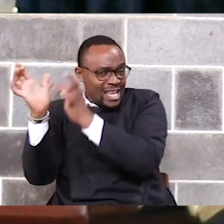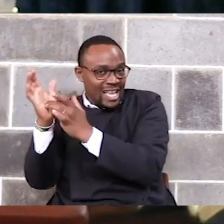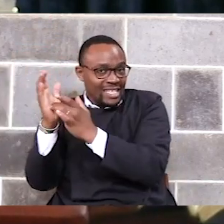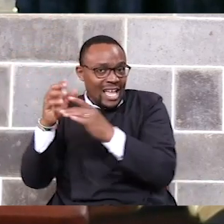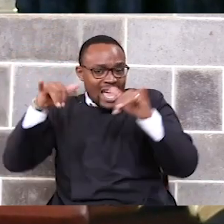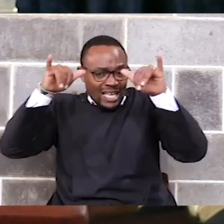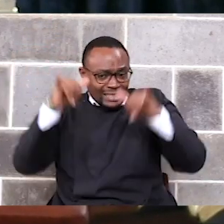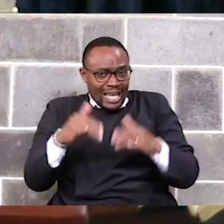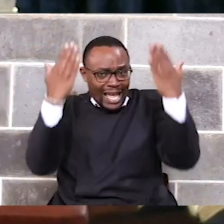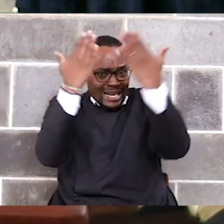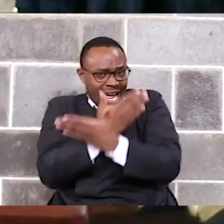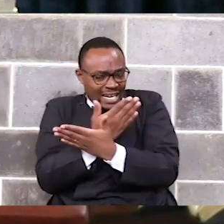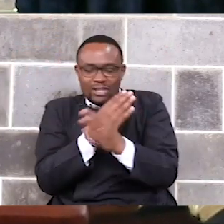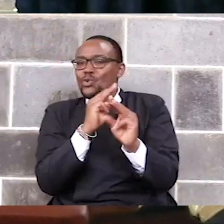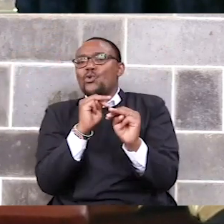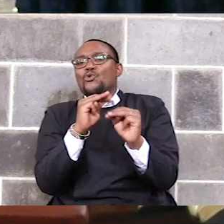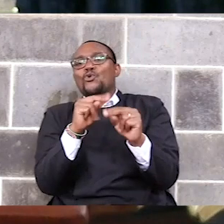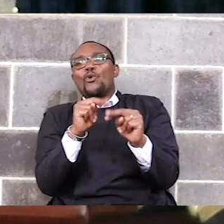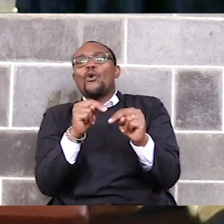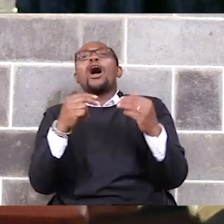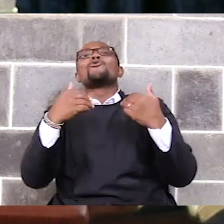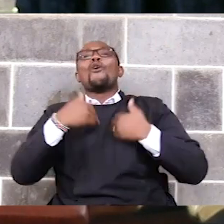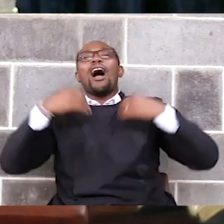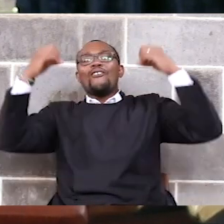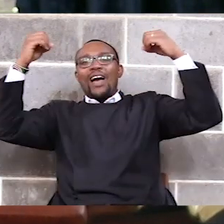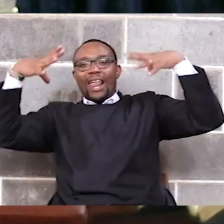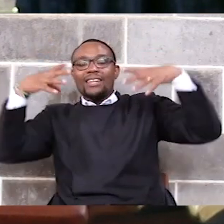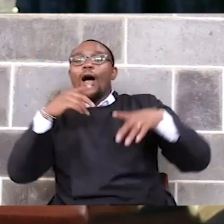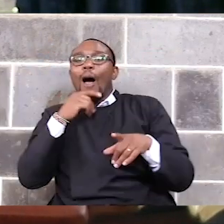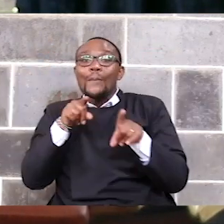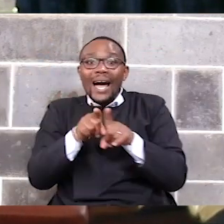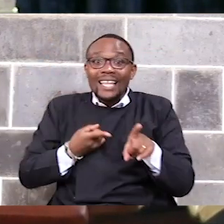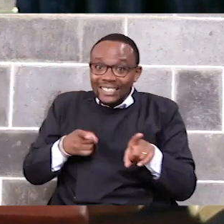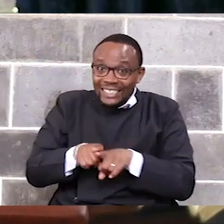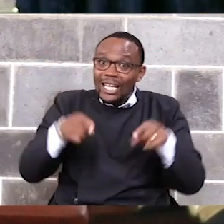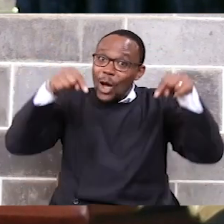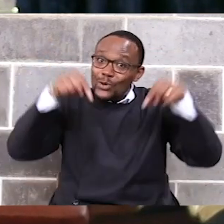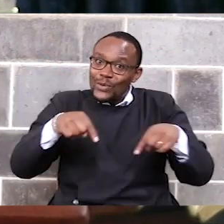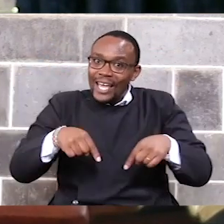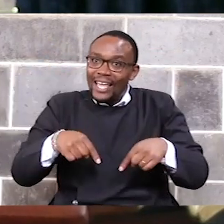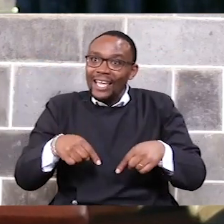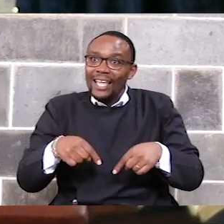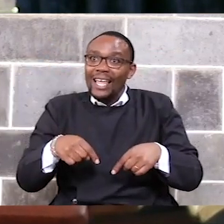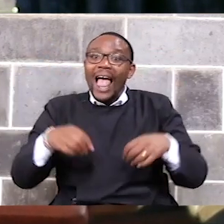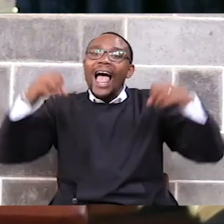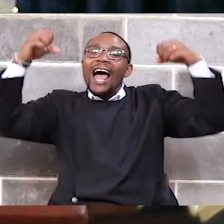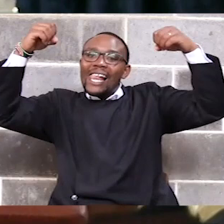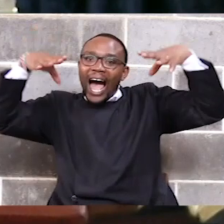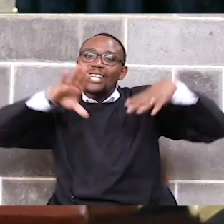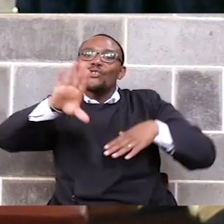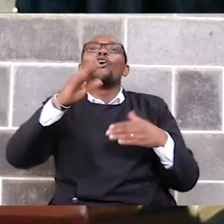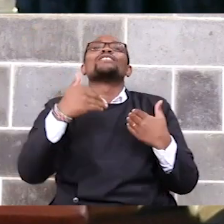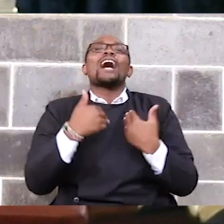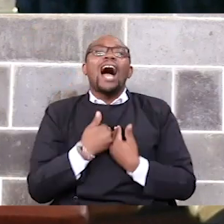darkness. Brothers and sisters, why don't you take up the challenge today to light up your candle and place it on the